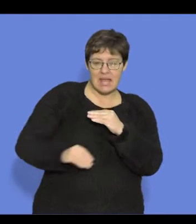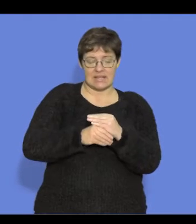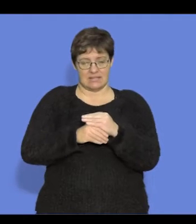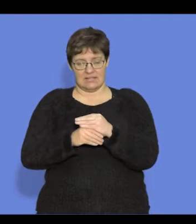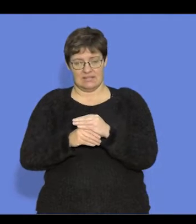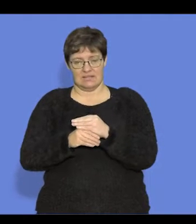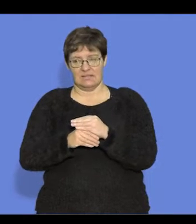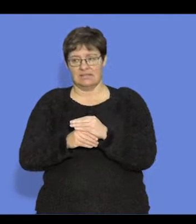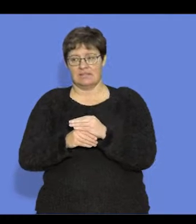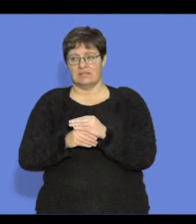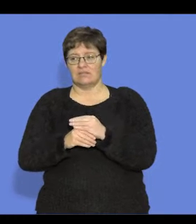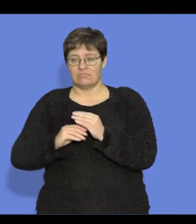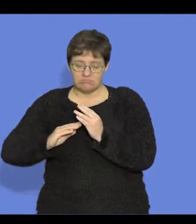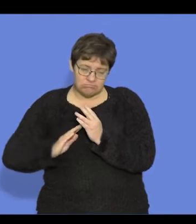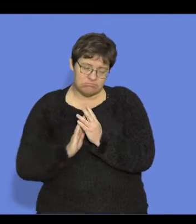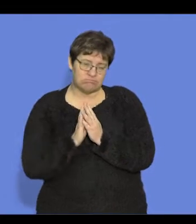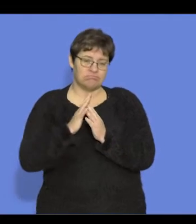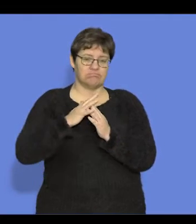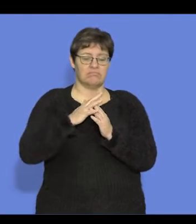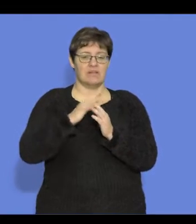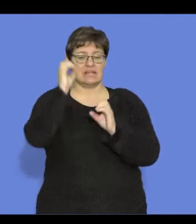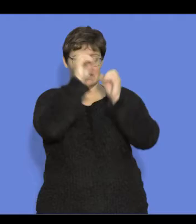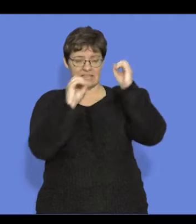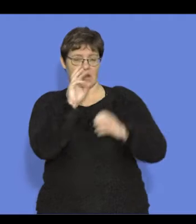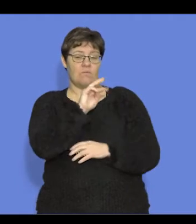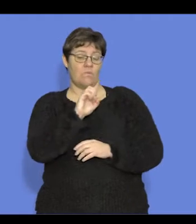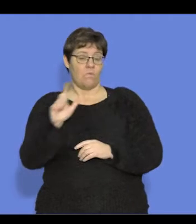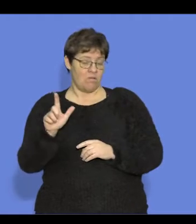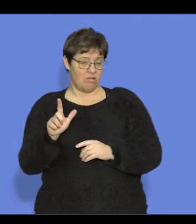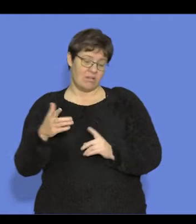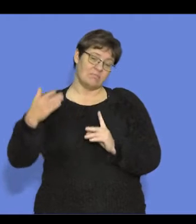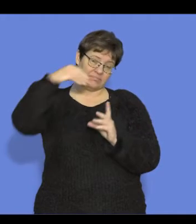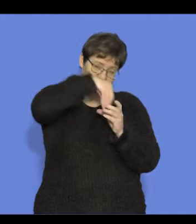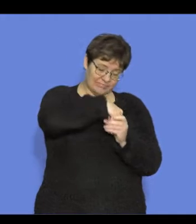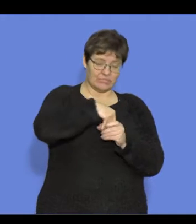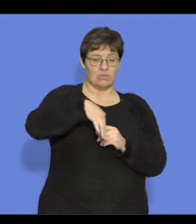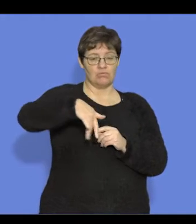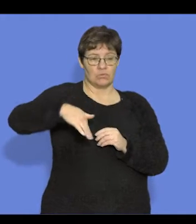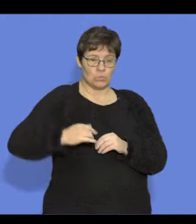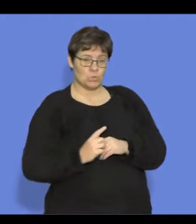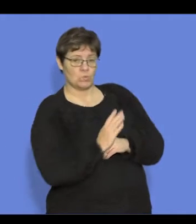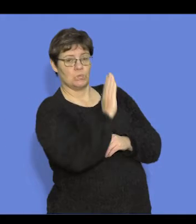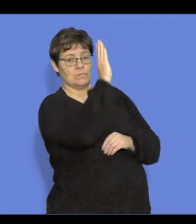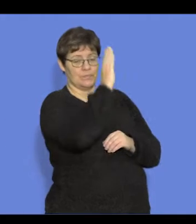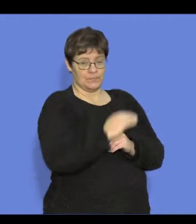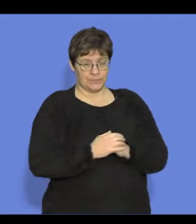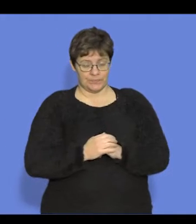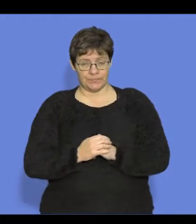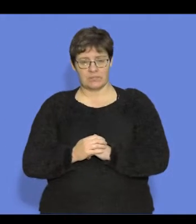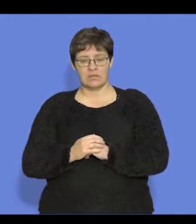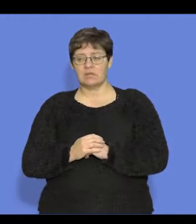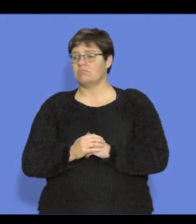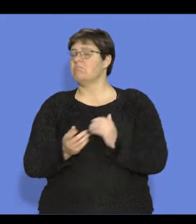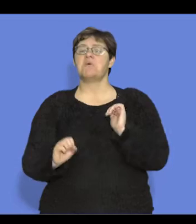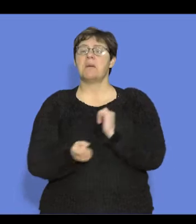go through the cell walls into the root. Now, how does this